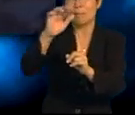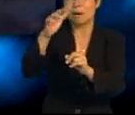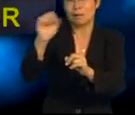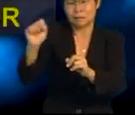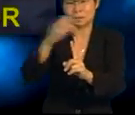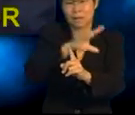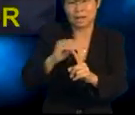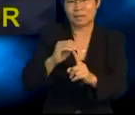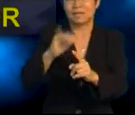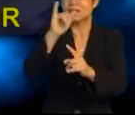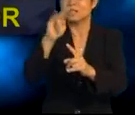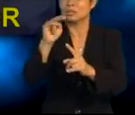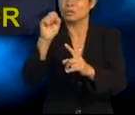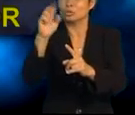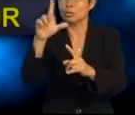an insulator,